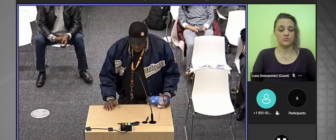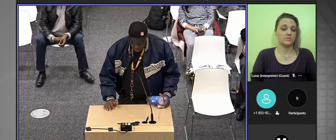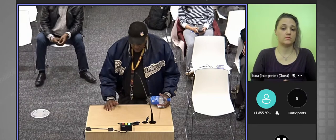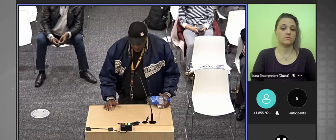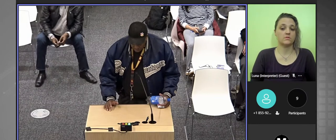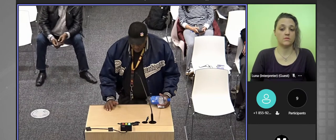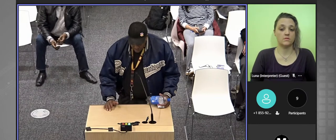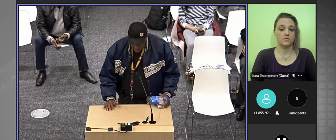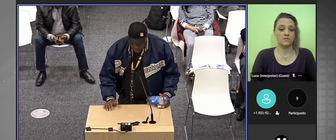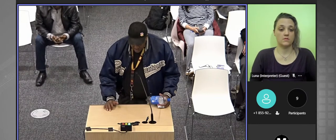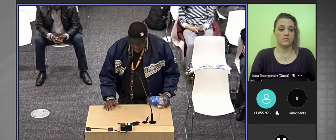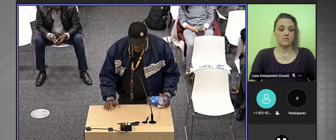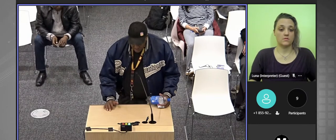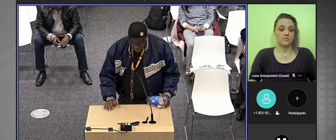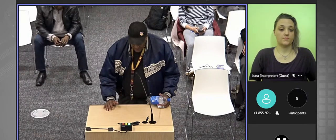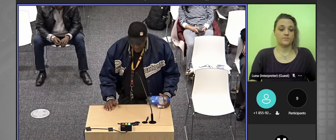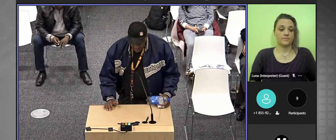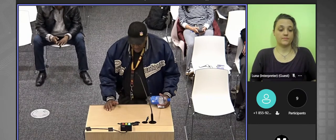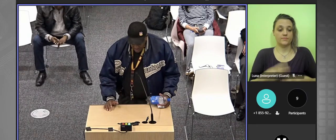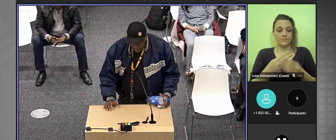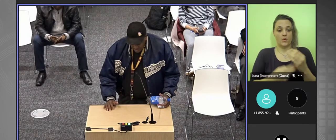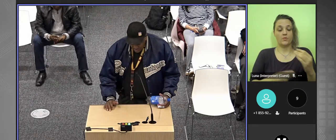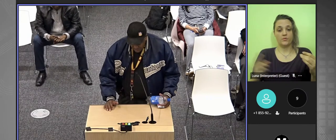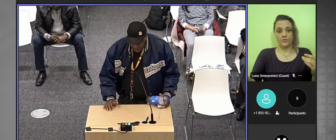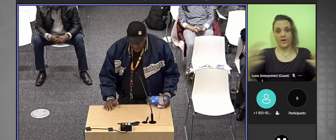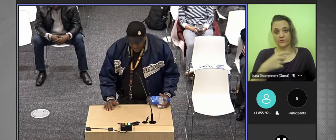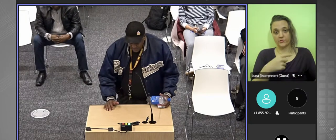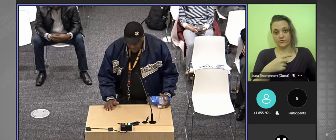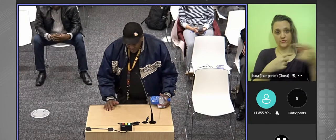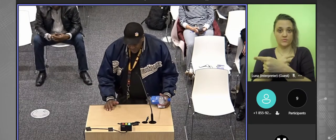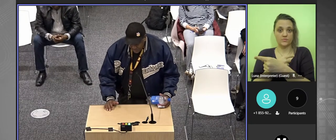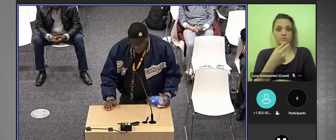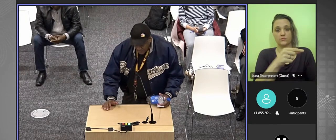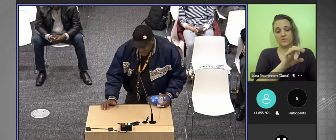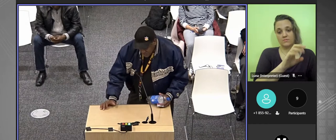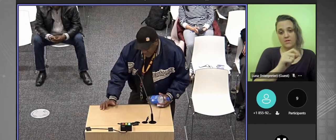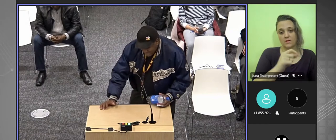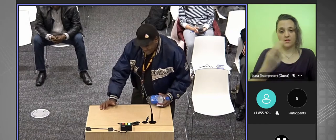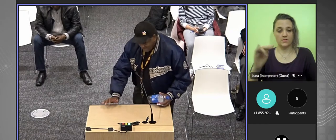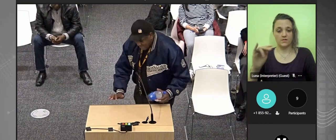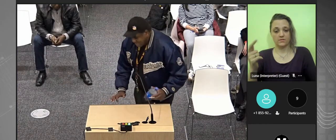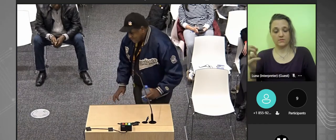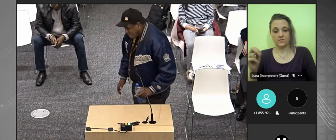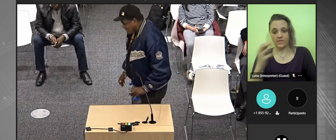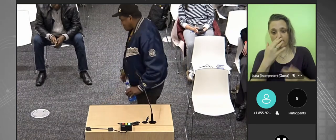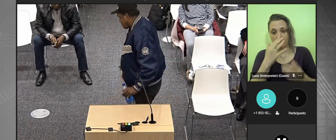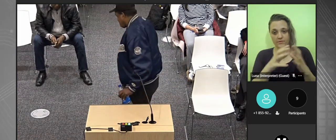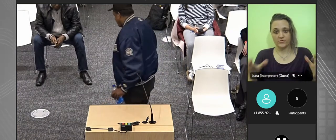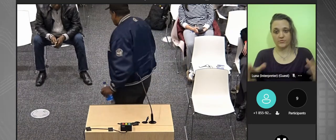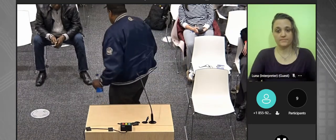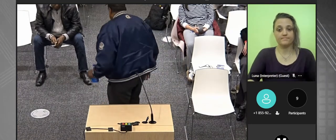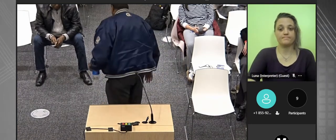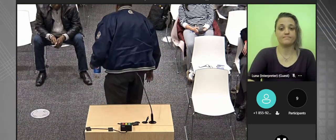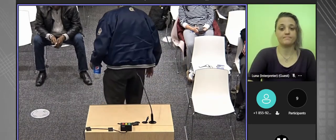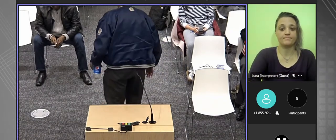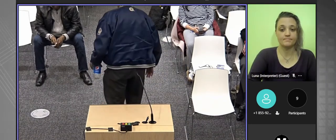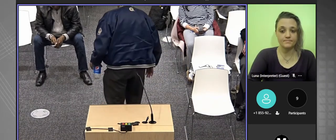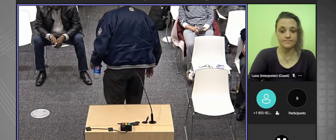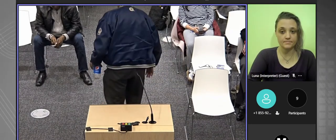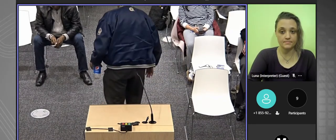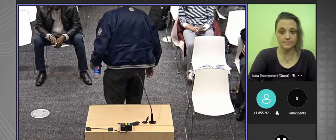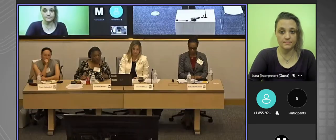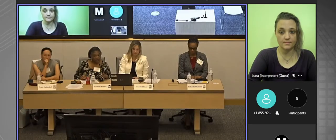be bad for uh for customers take it back home both both directions to Greenville and Huntington thank you very much please